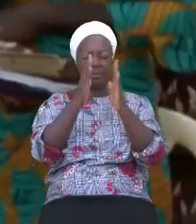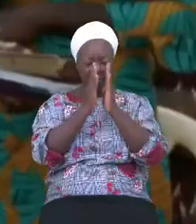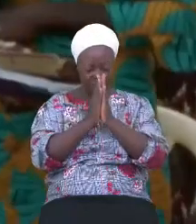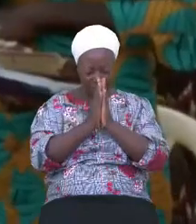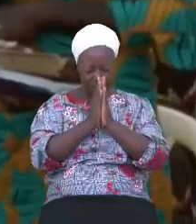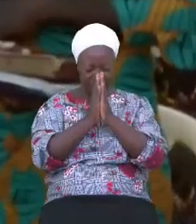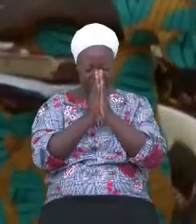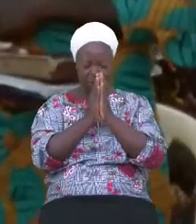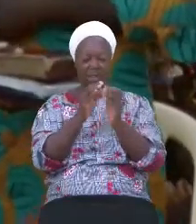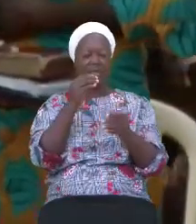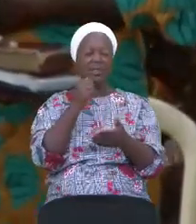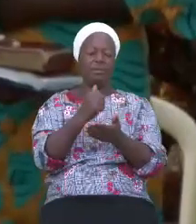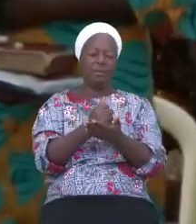pray.